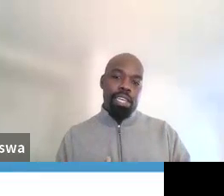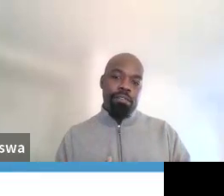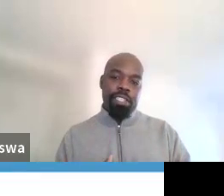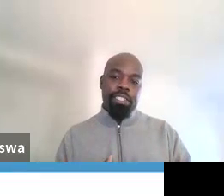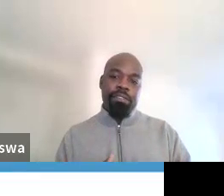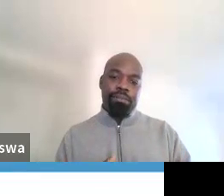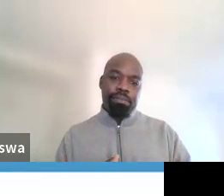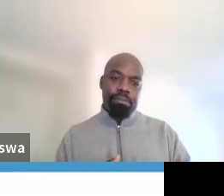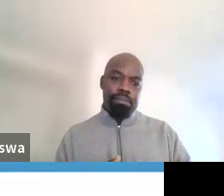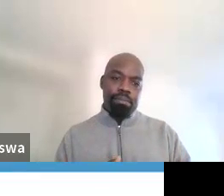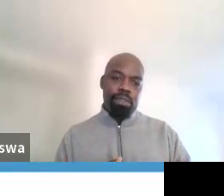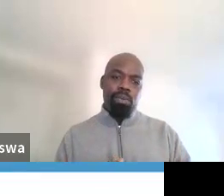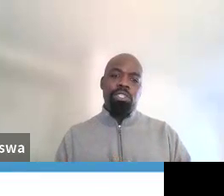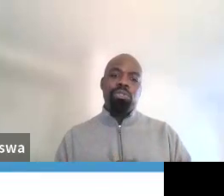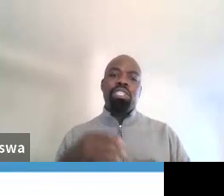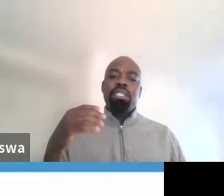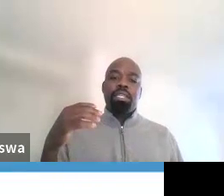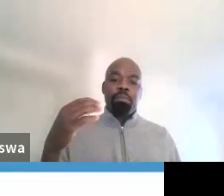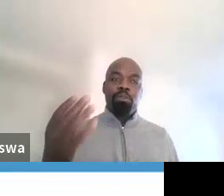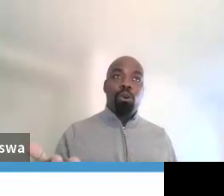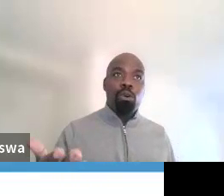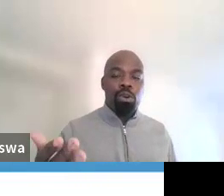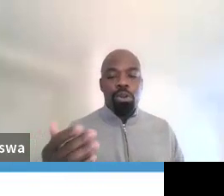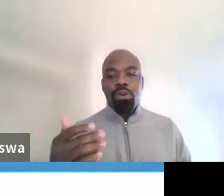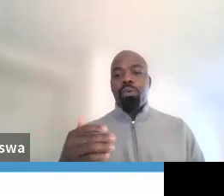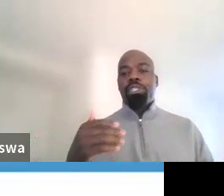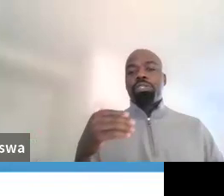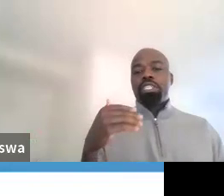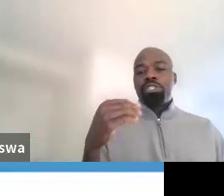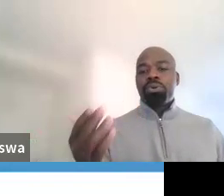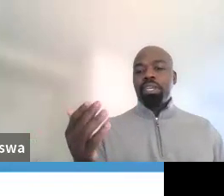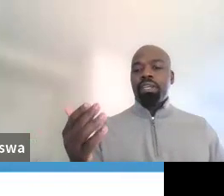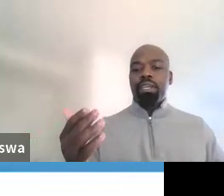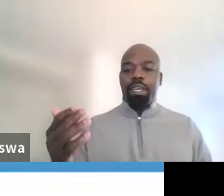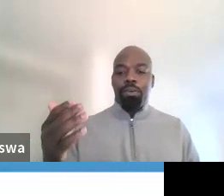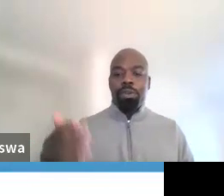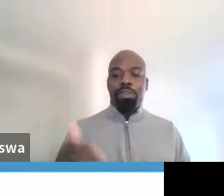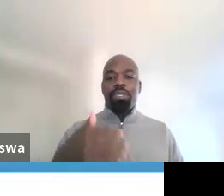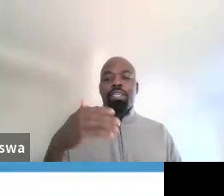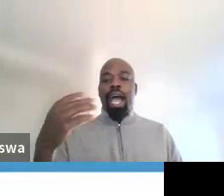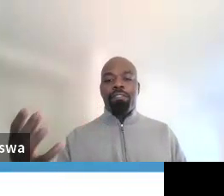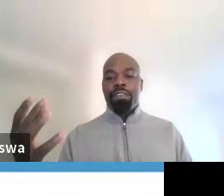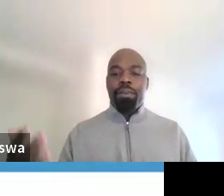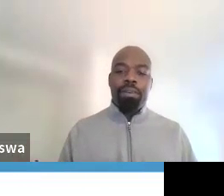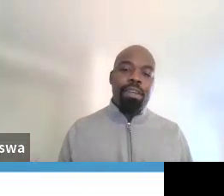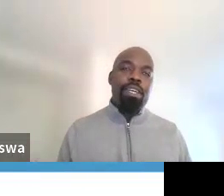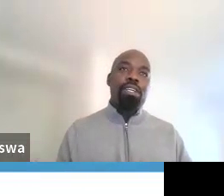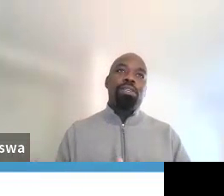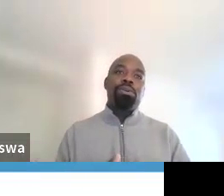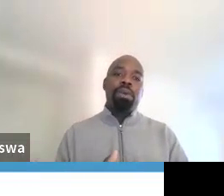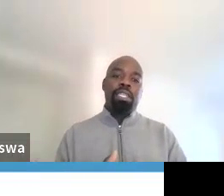outreach effective. What do you need before? What do you need during? What do you need